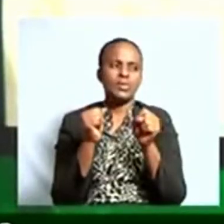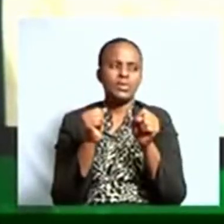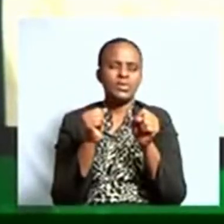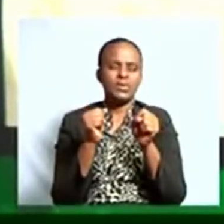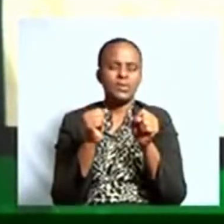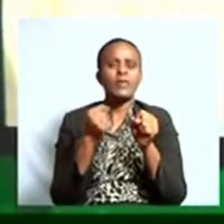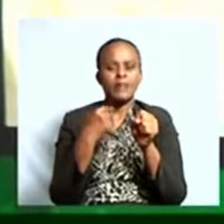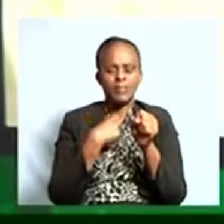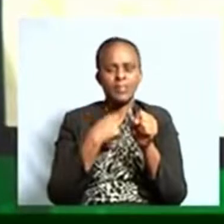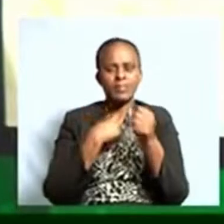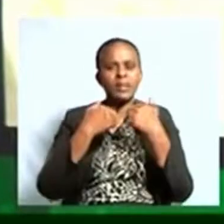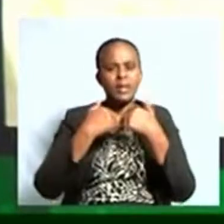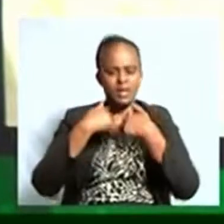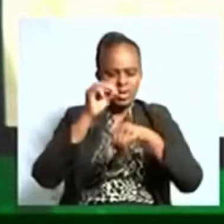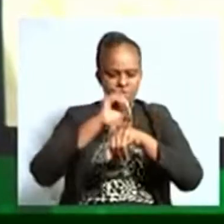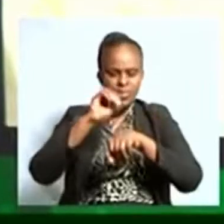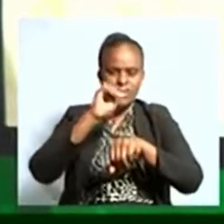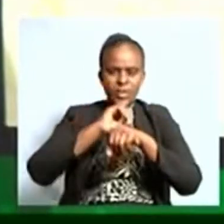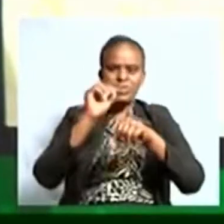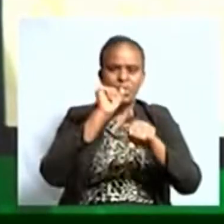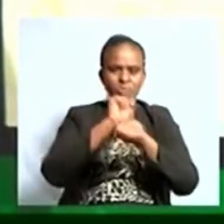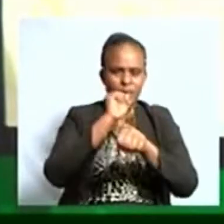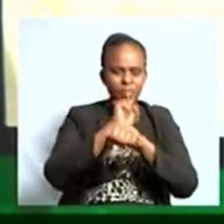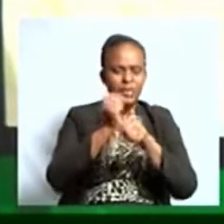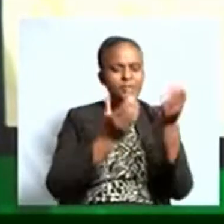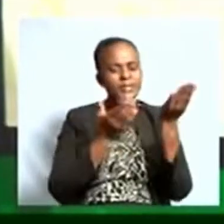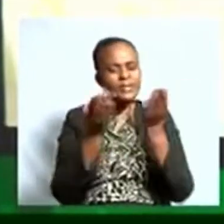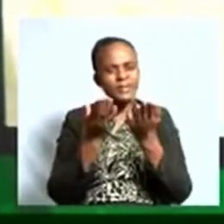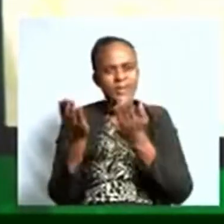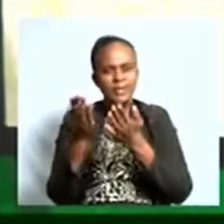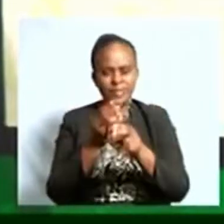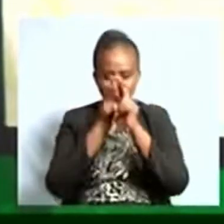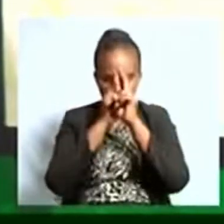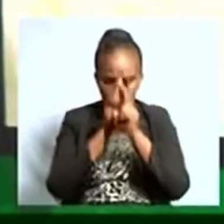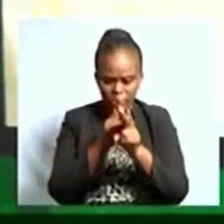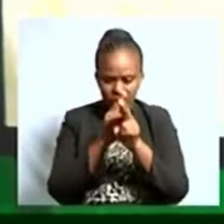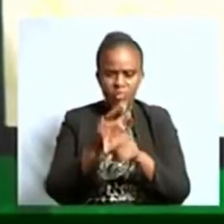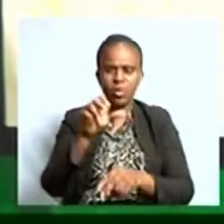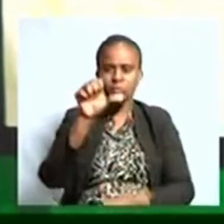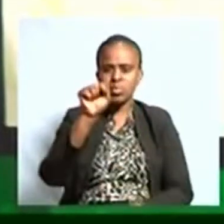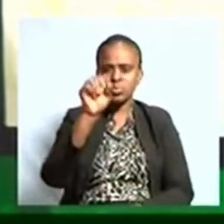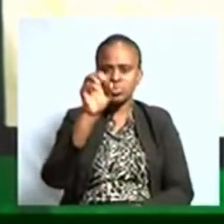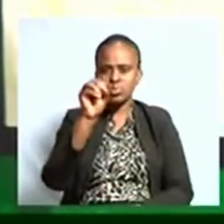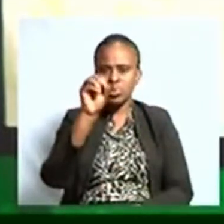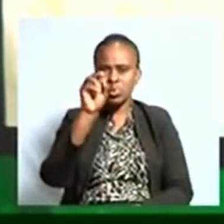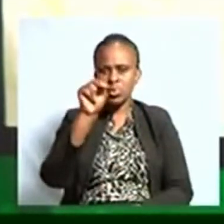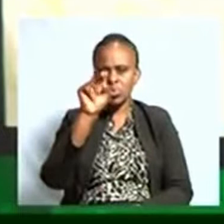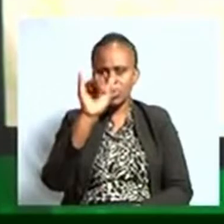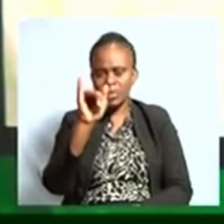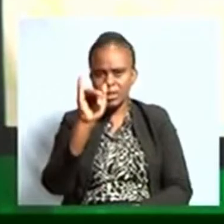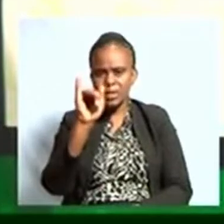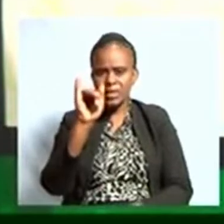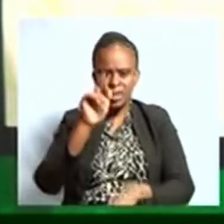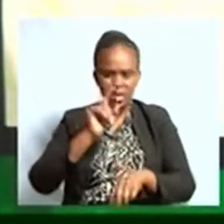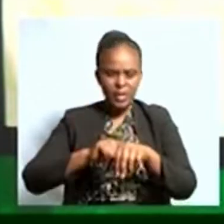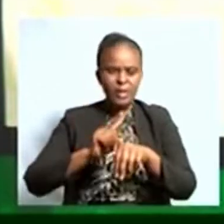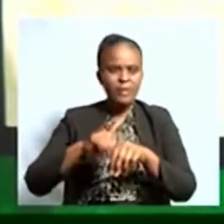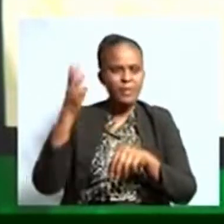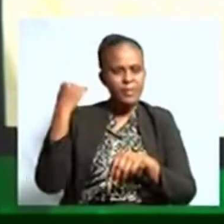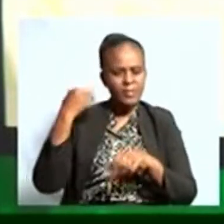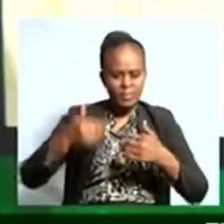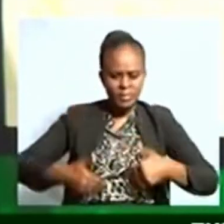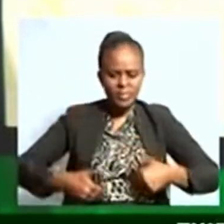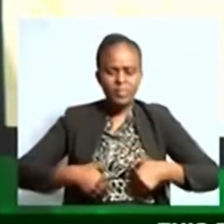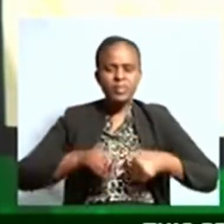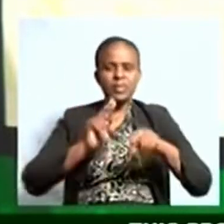I had an opportunity to serve with Honorable Sonny Mulenga as his youth chairman then. And I